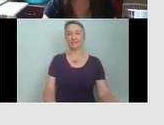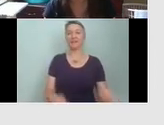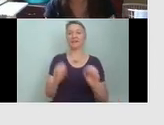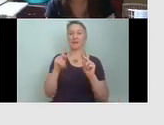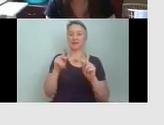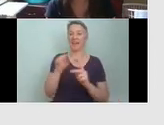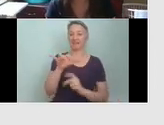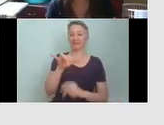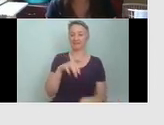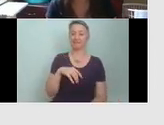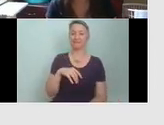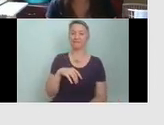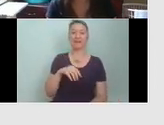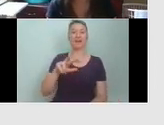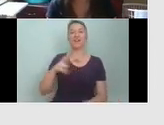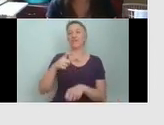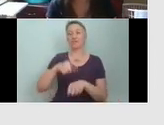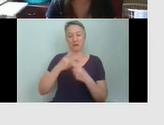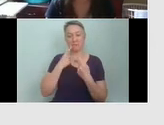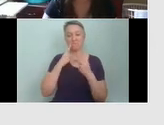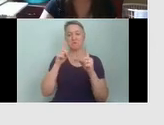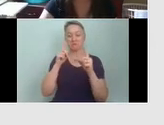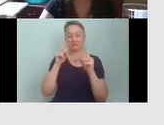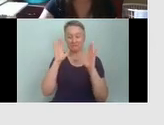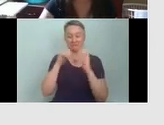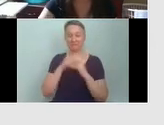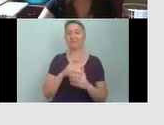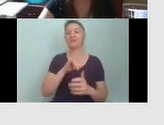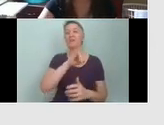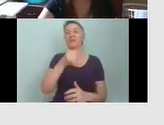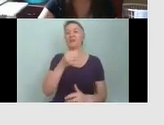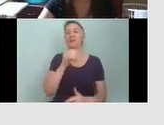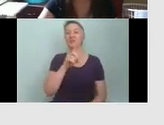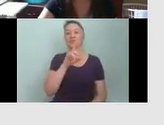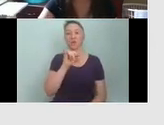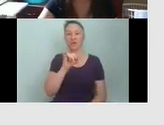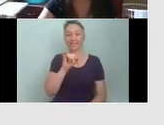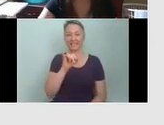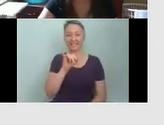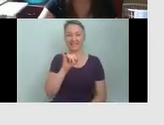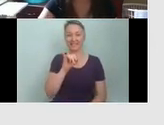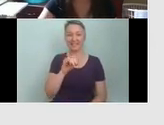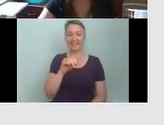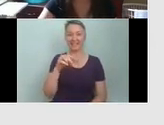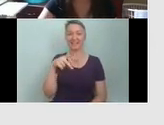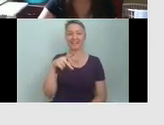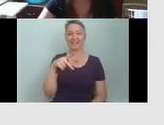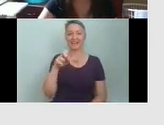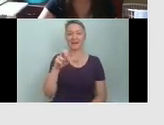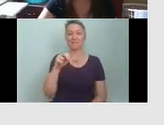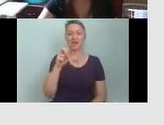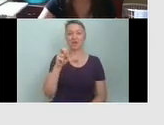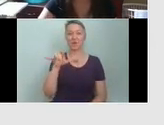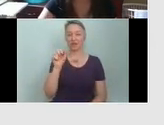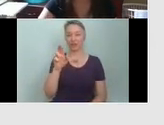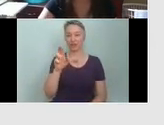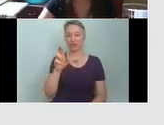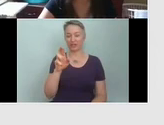Let's. Third time's the charm. Jody Penoyer. Now everybody knows your name. Three